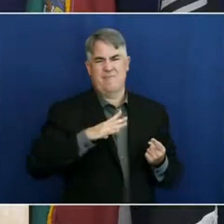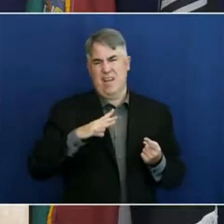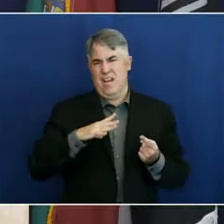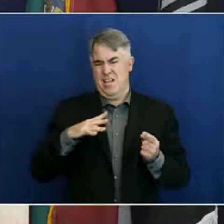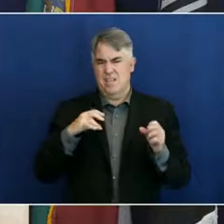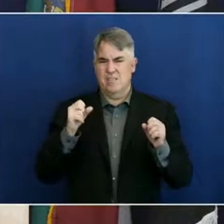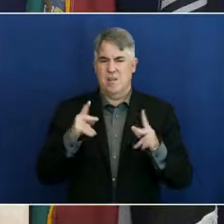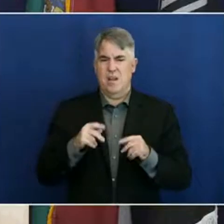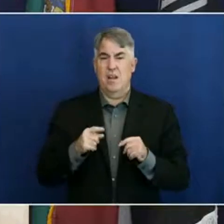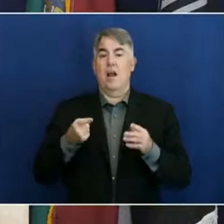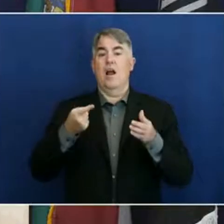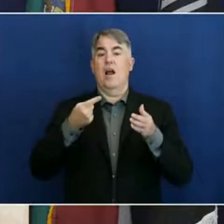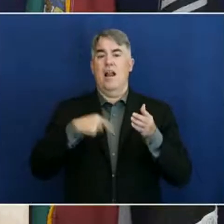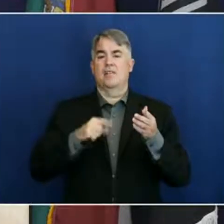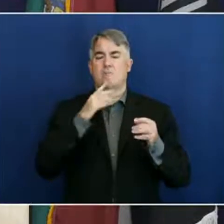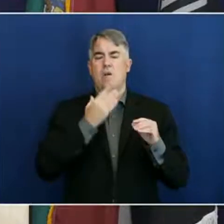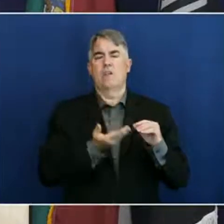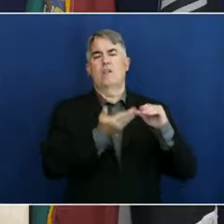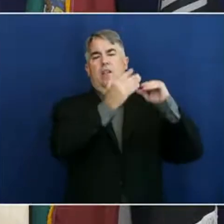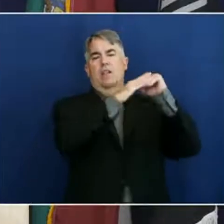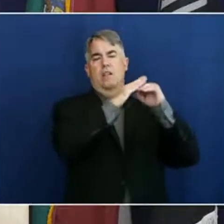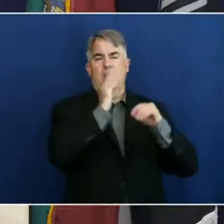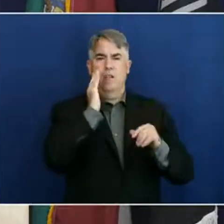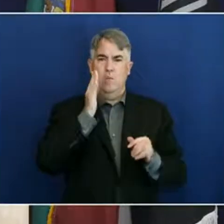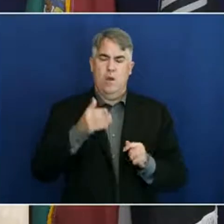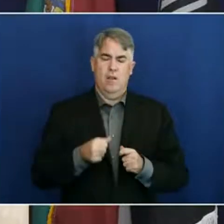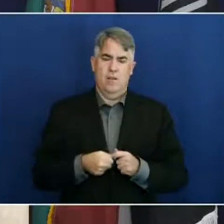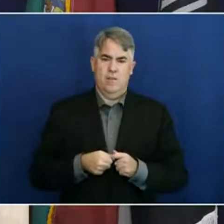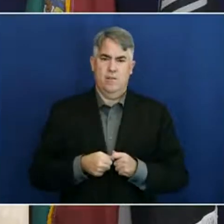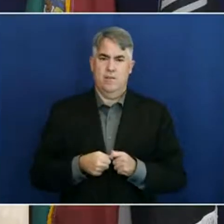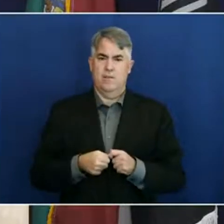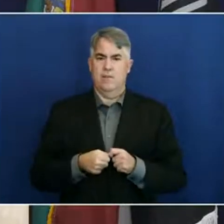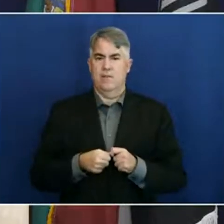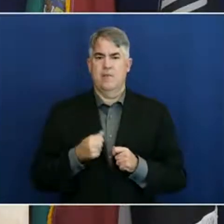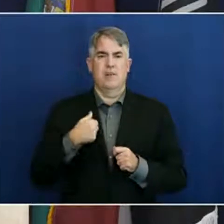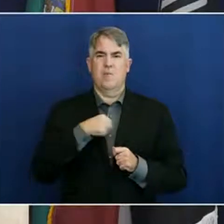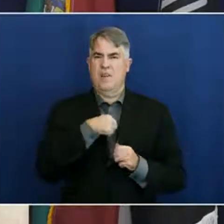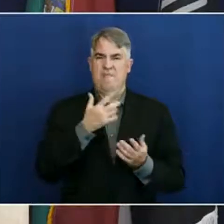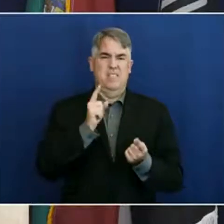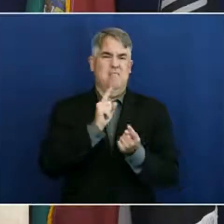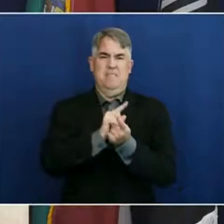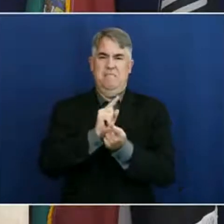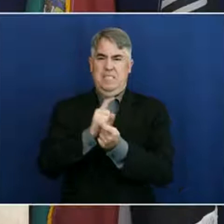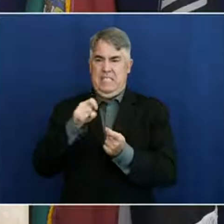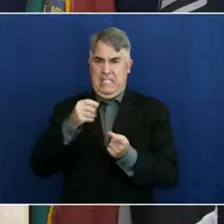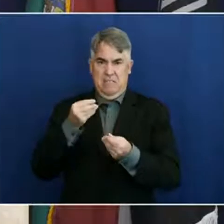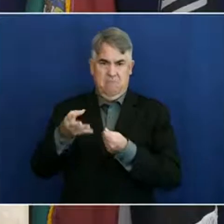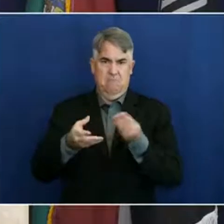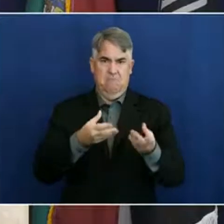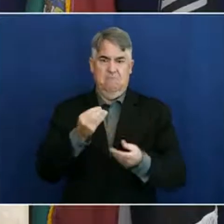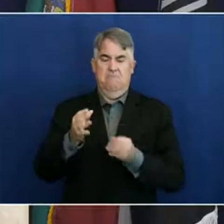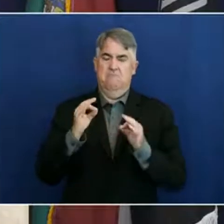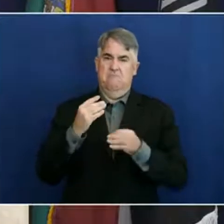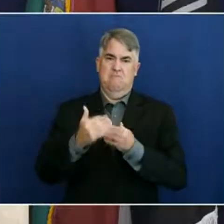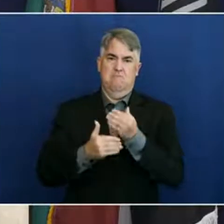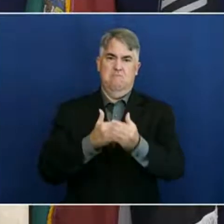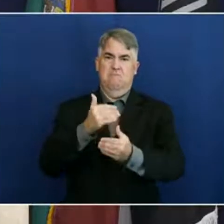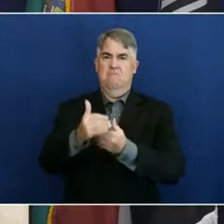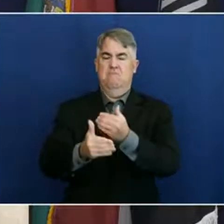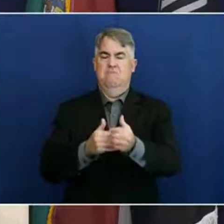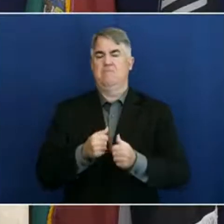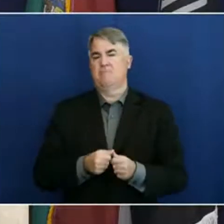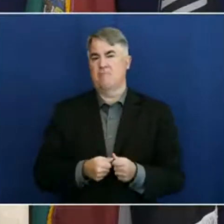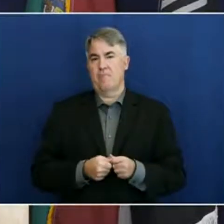We're able to meet the need and continue to get out and work and continue to ramp up and push all of our various programs.